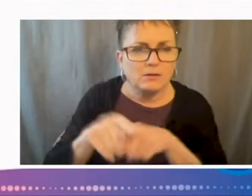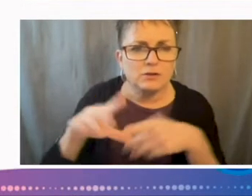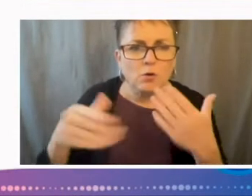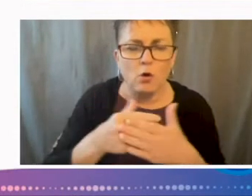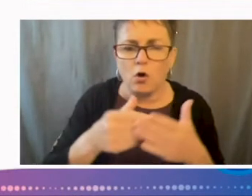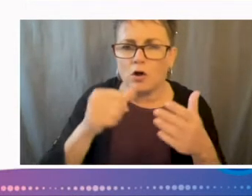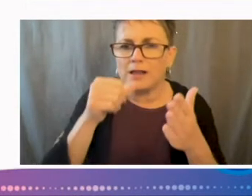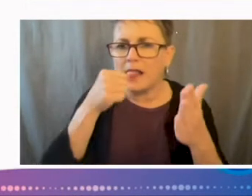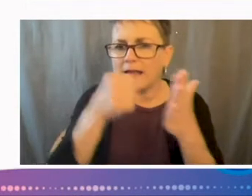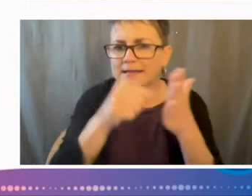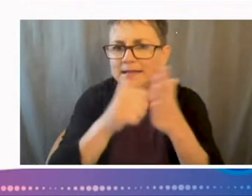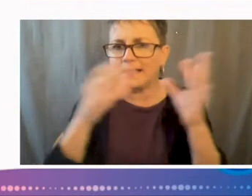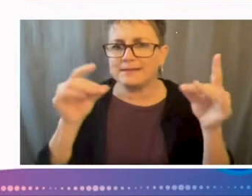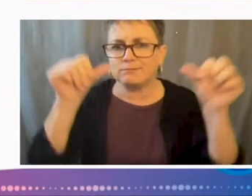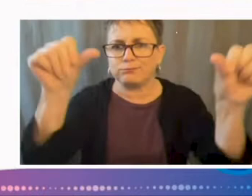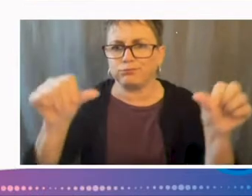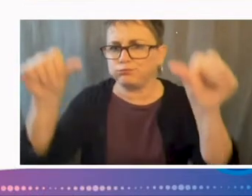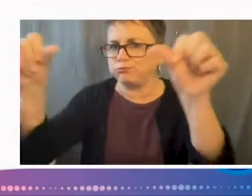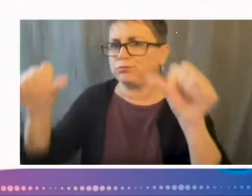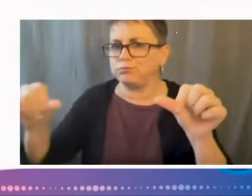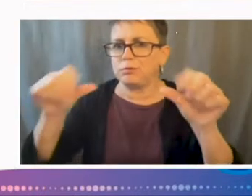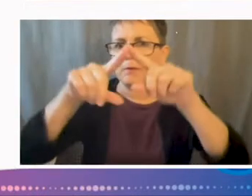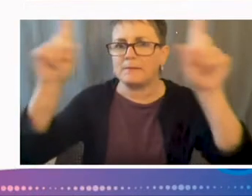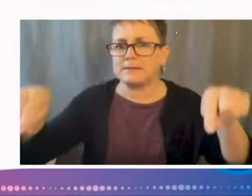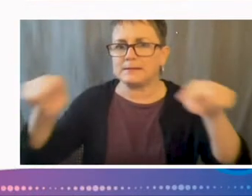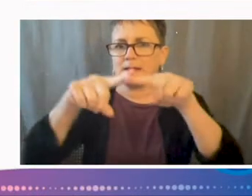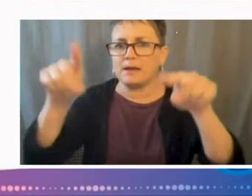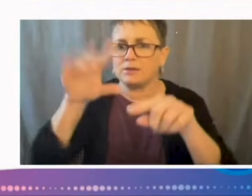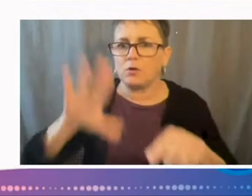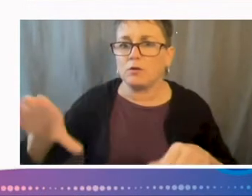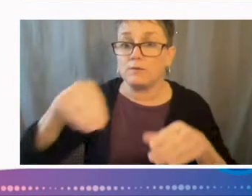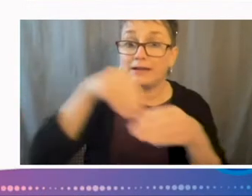signage, both interior and exterior.